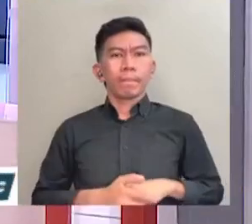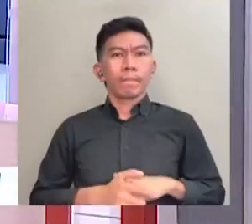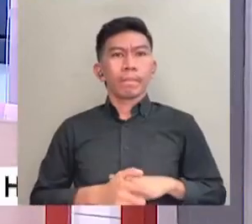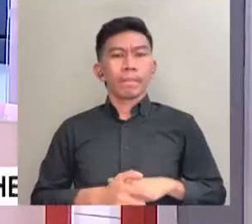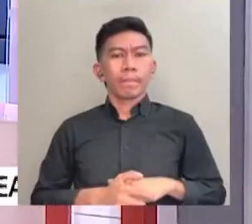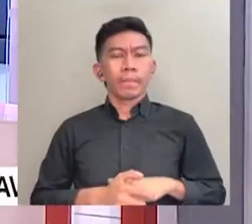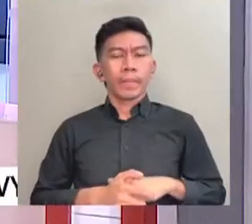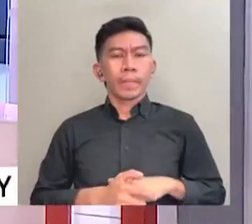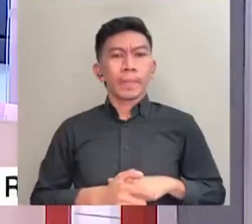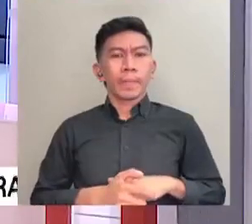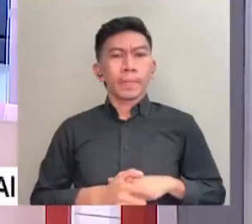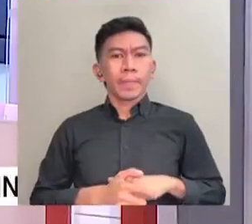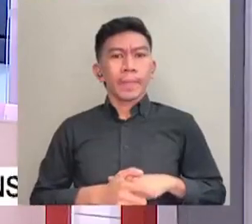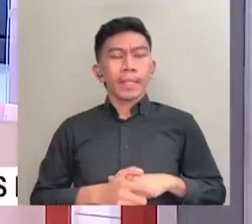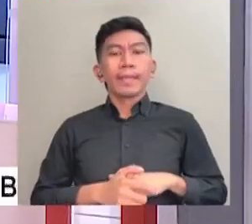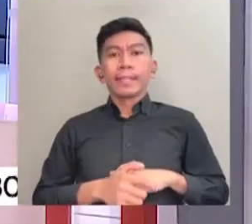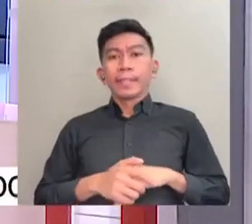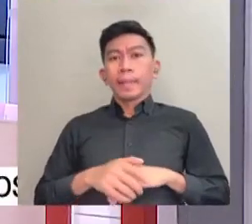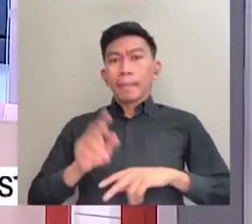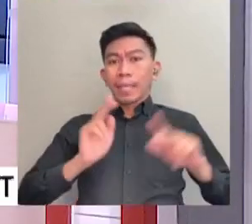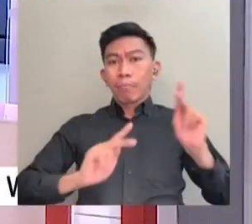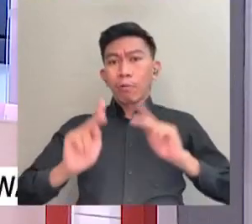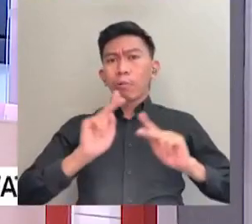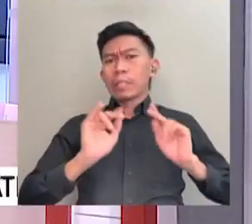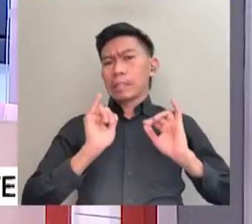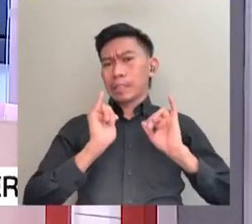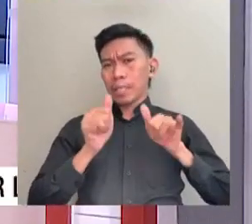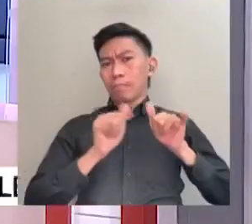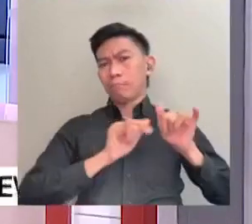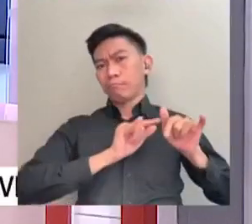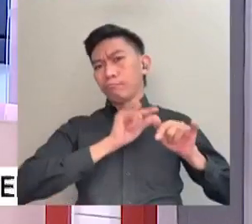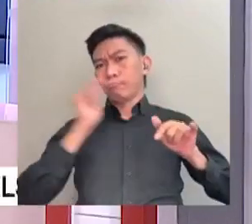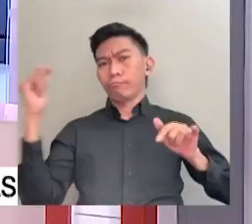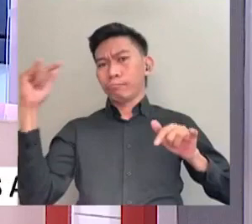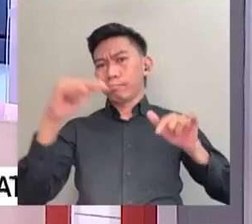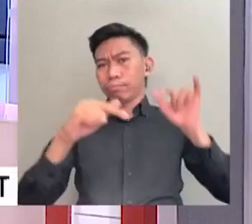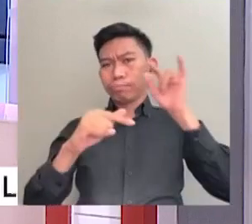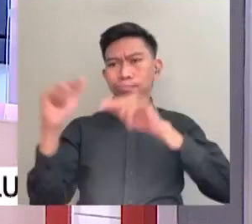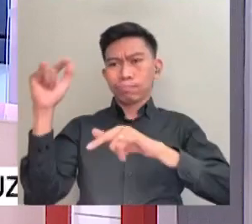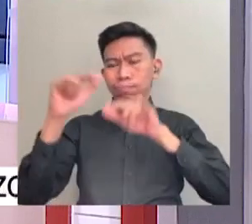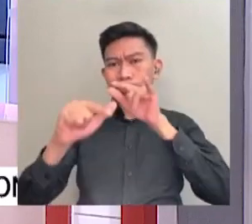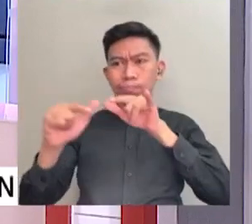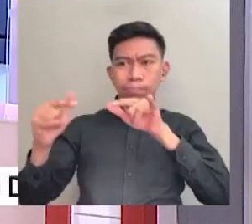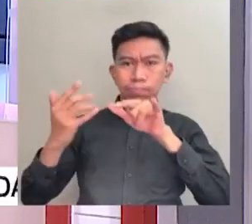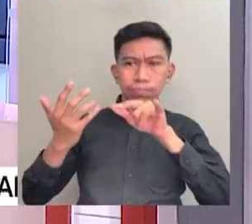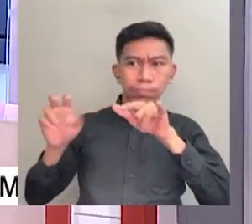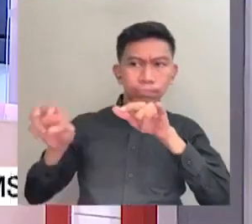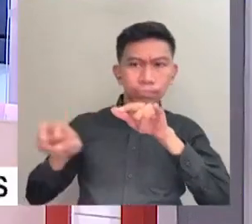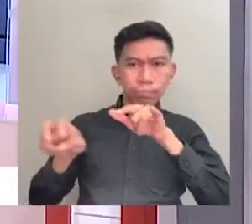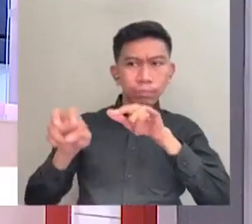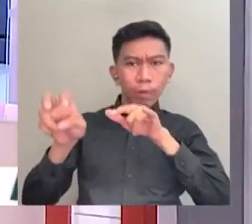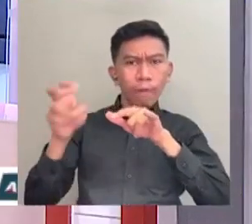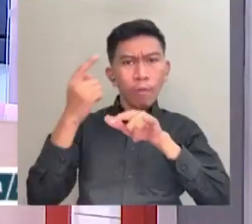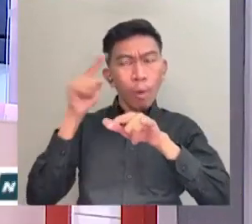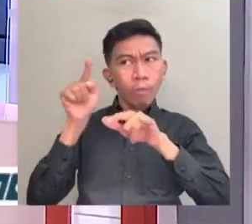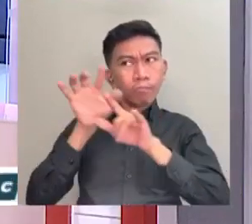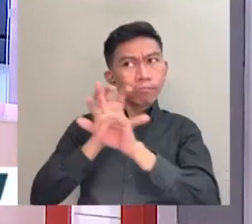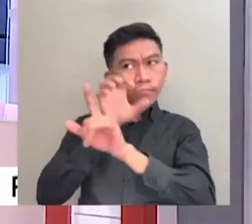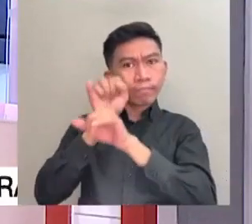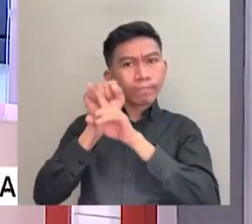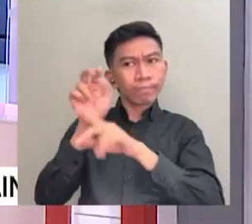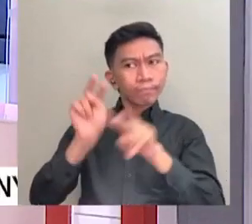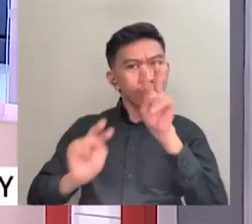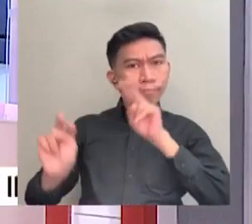Now, tourists continue to flock to Albay province to catch the display of nature's might from Mayon volcano. This despite Mayon's